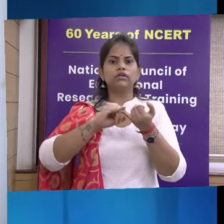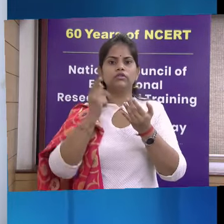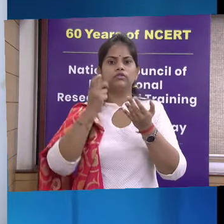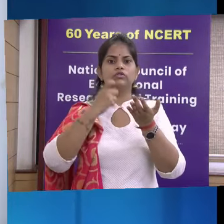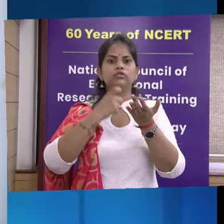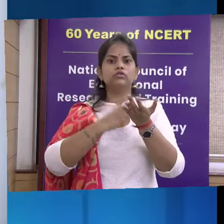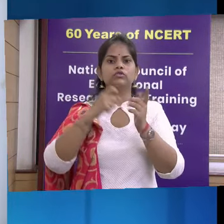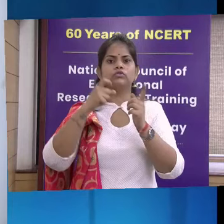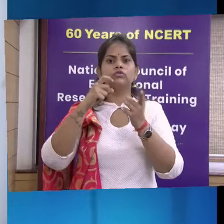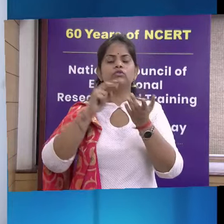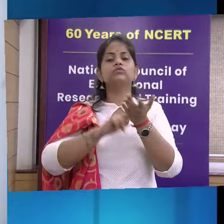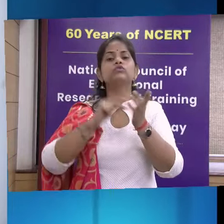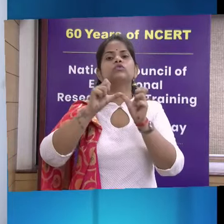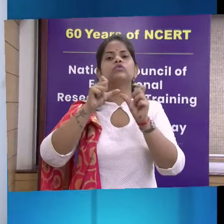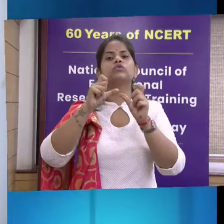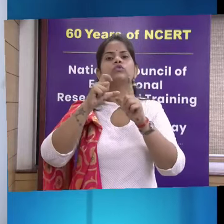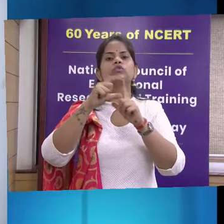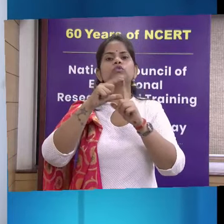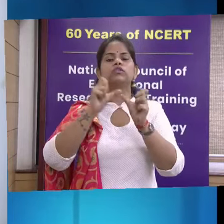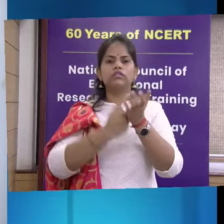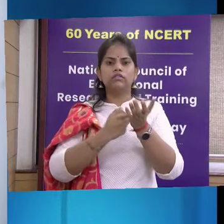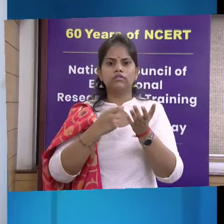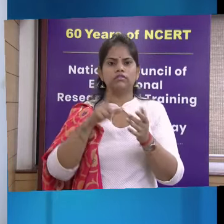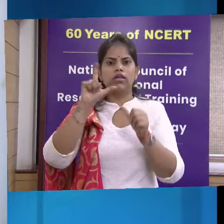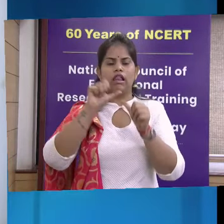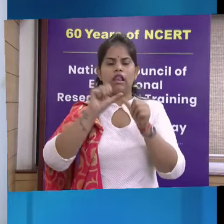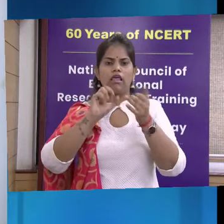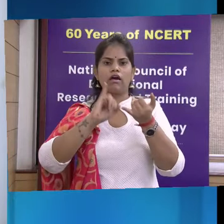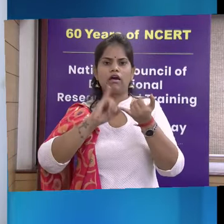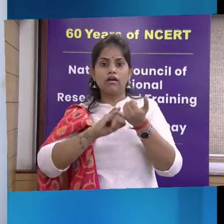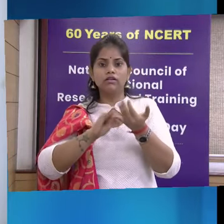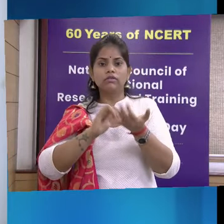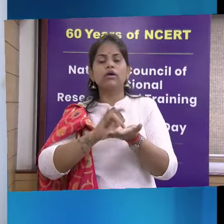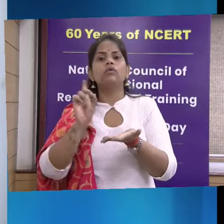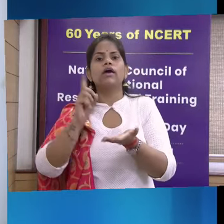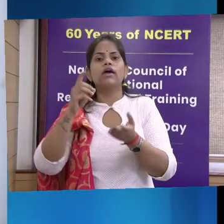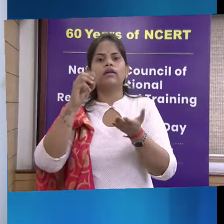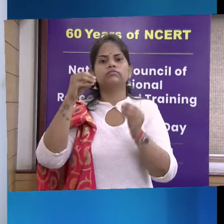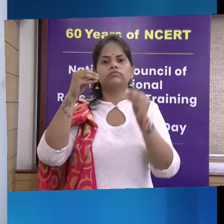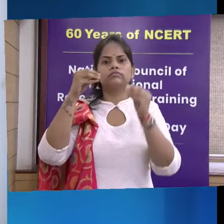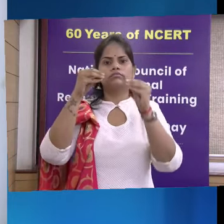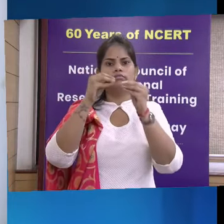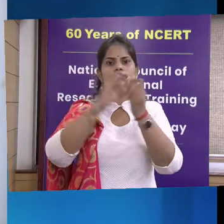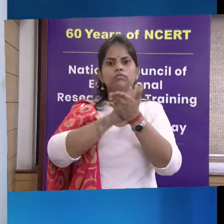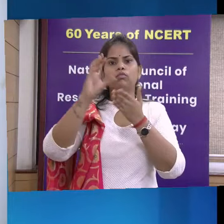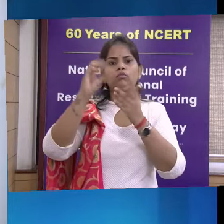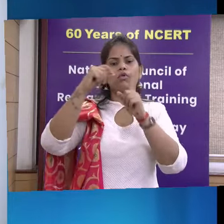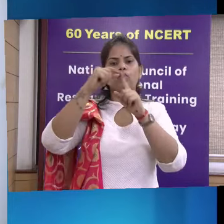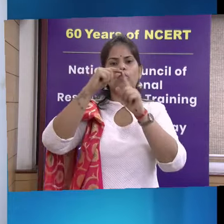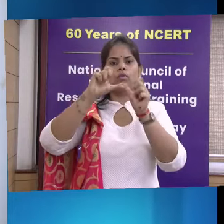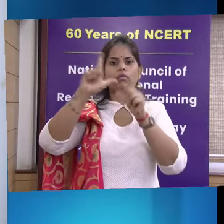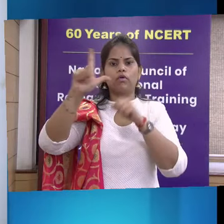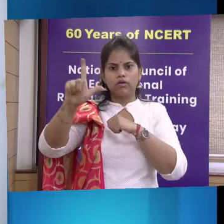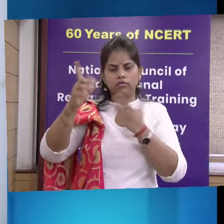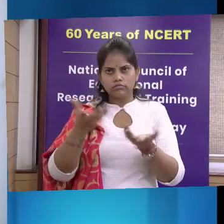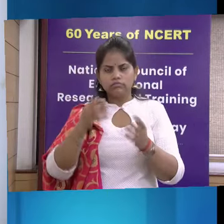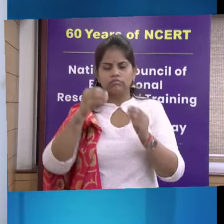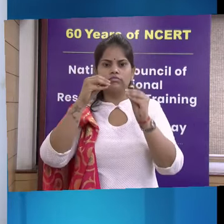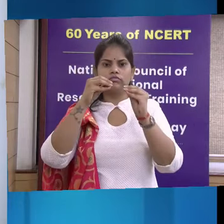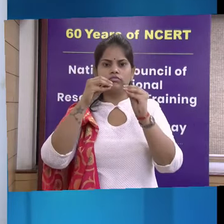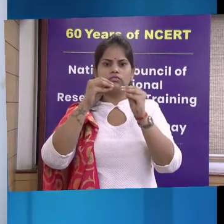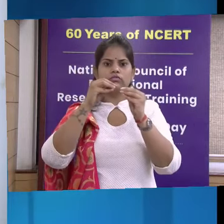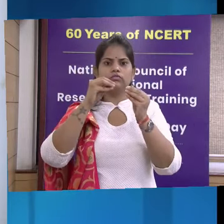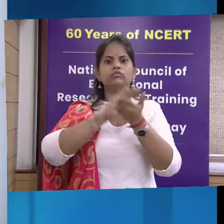and five regional institutes of education at Ajmer, Bhopal, Bhubaneswar,